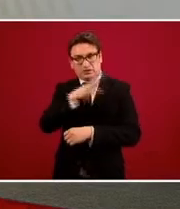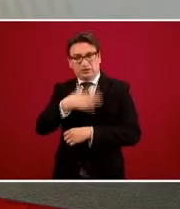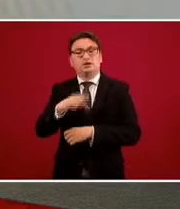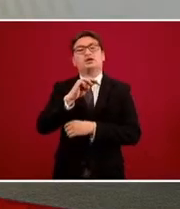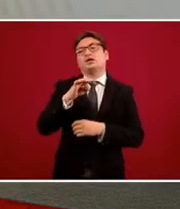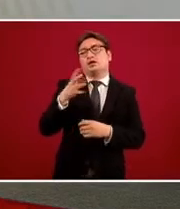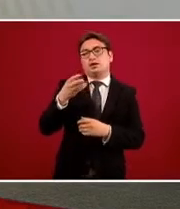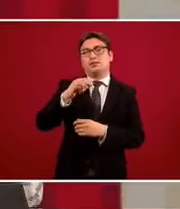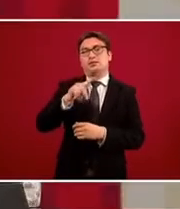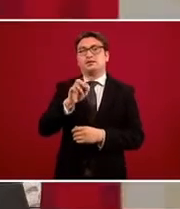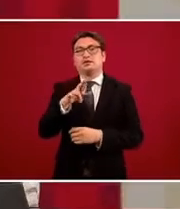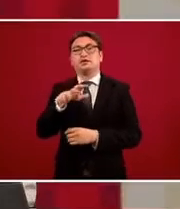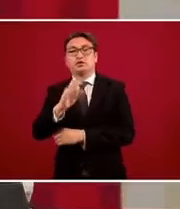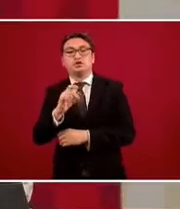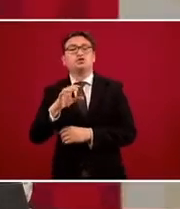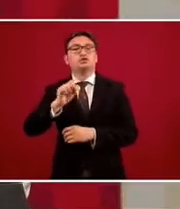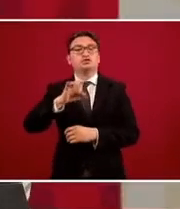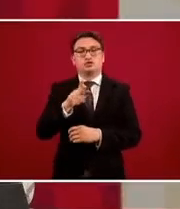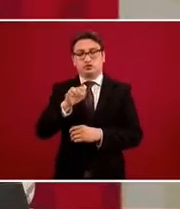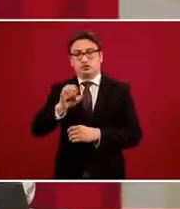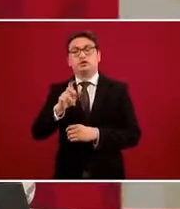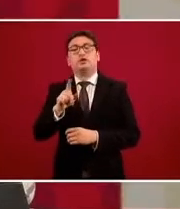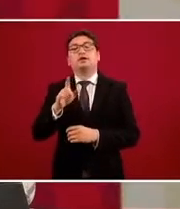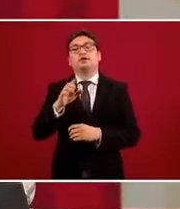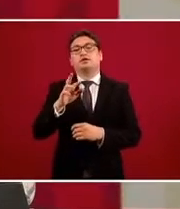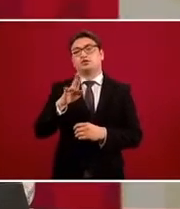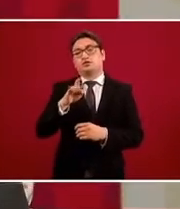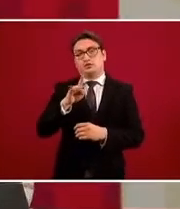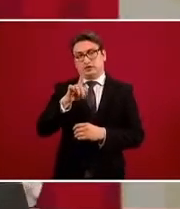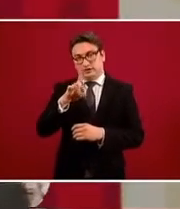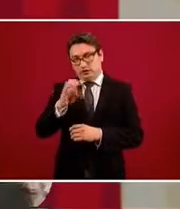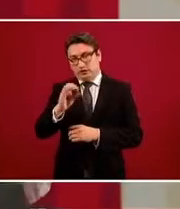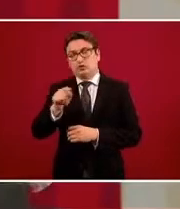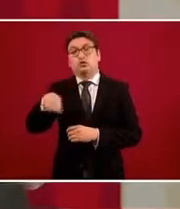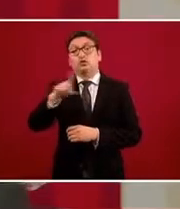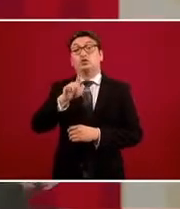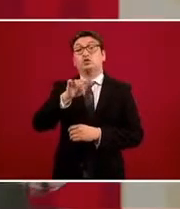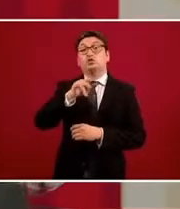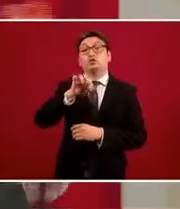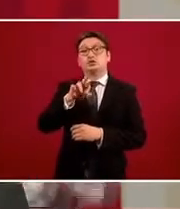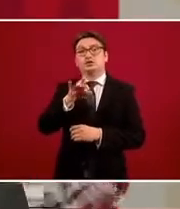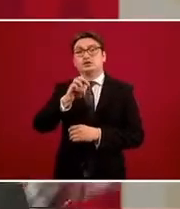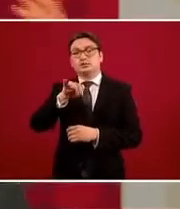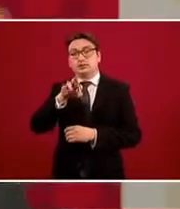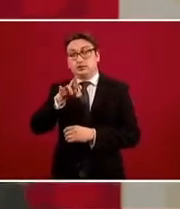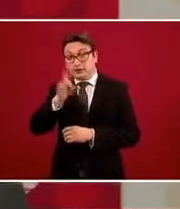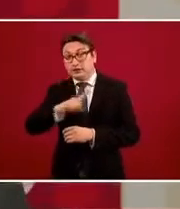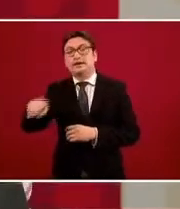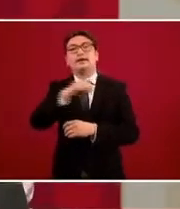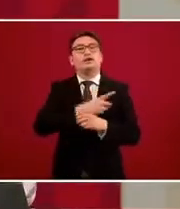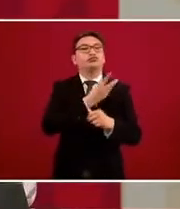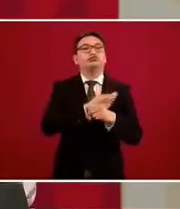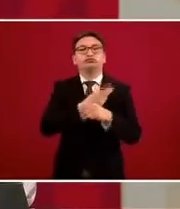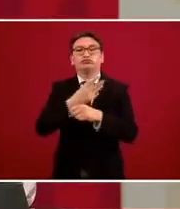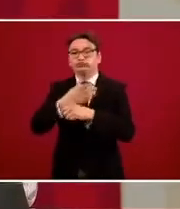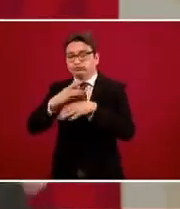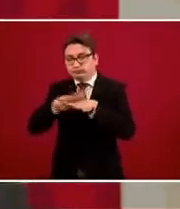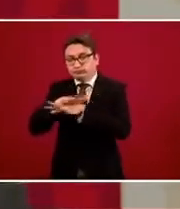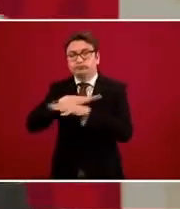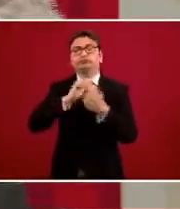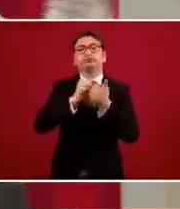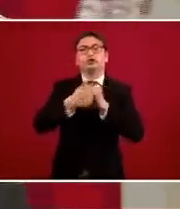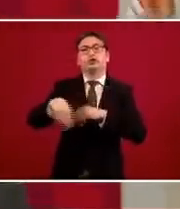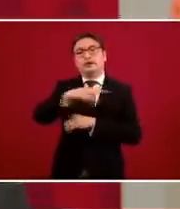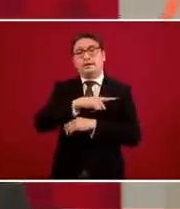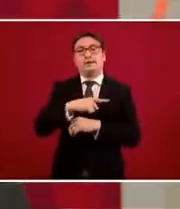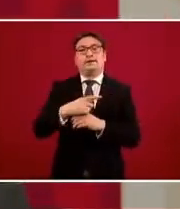from IMSS and ISSSTE, and the directors of each institute are coordinating the